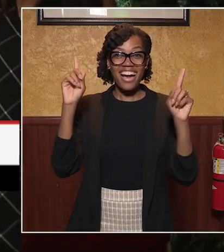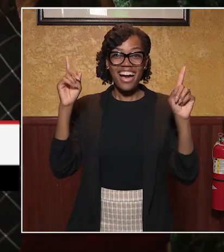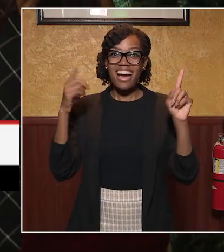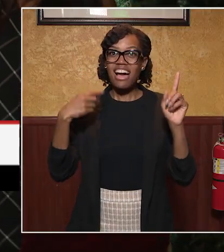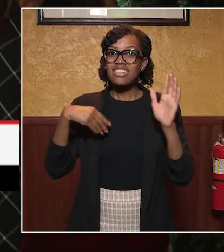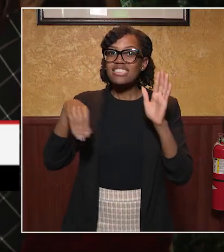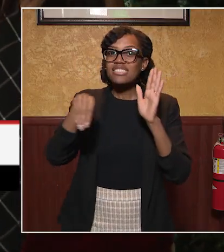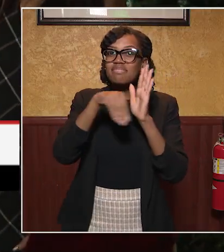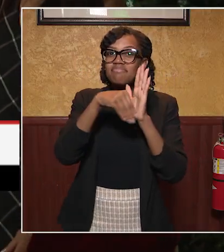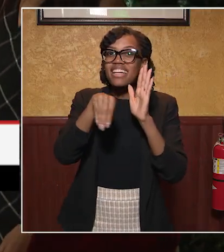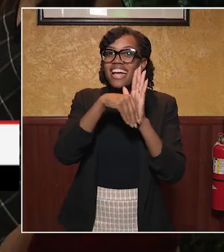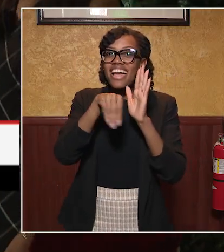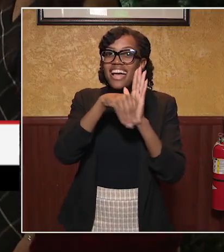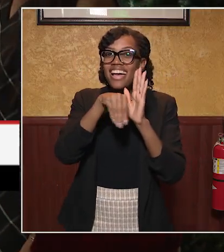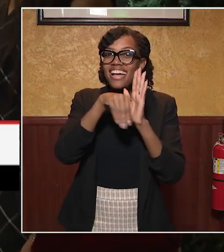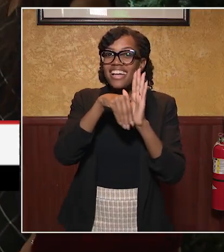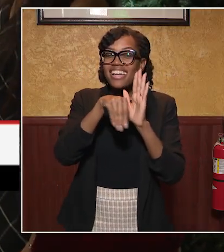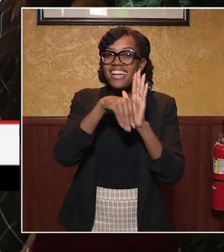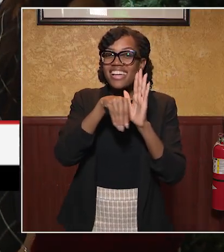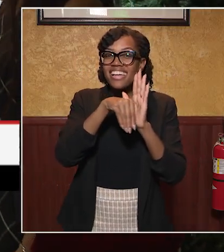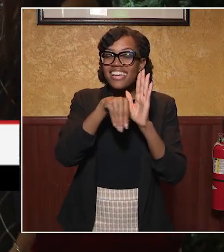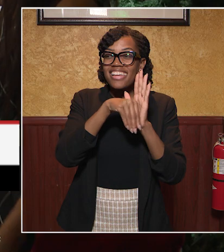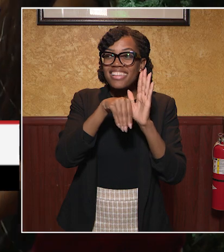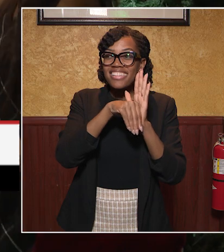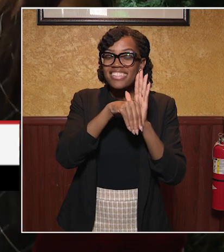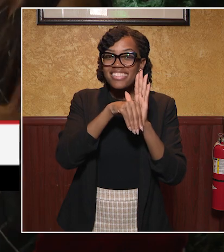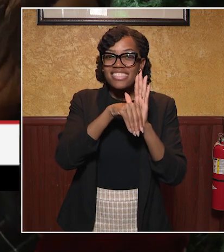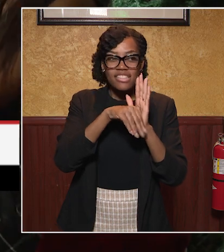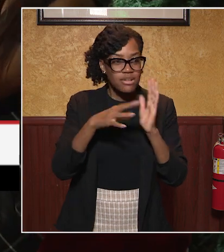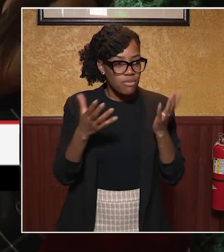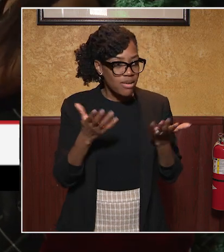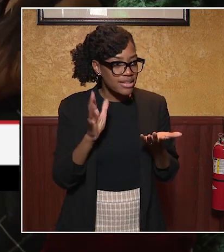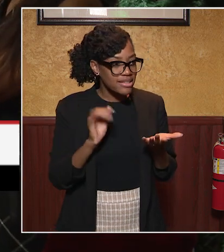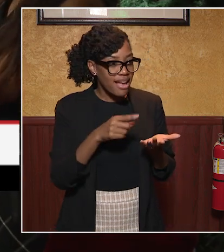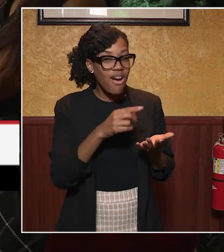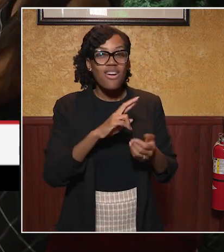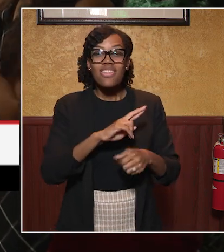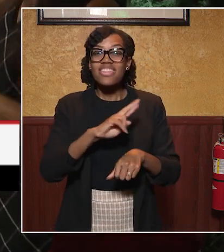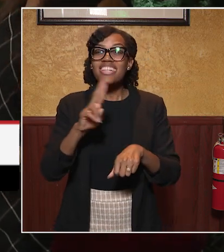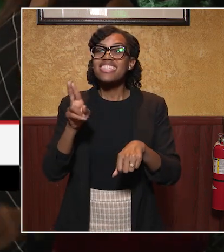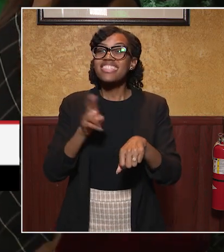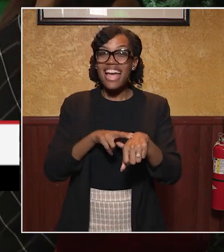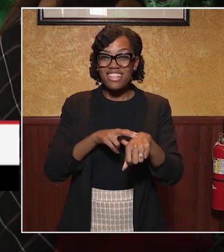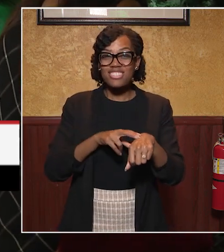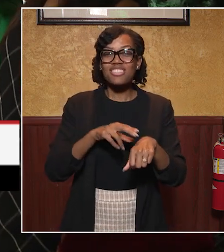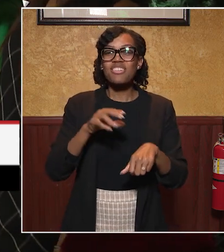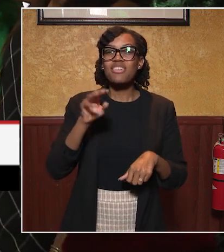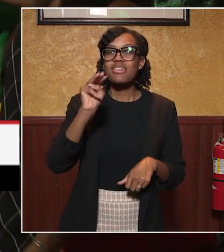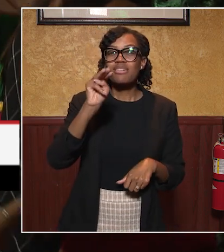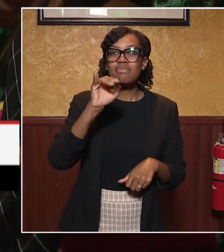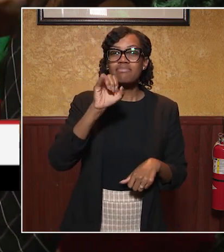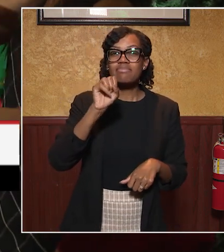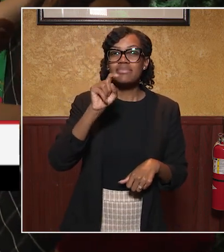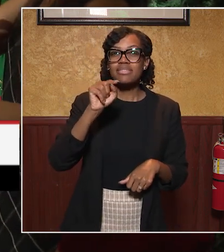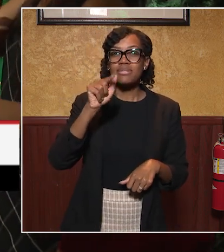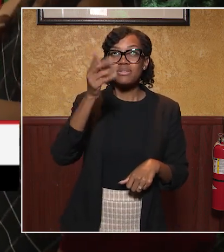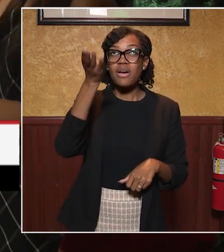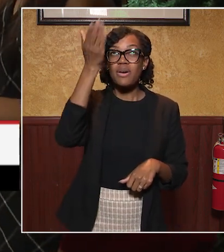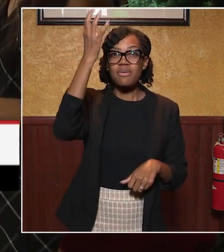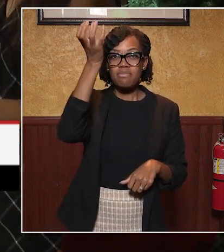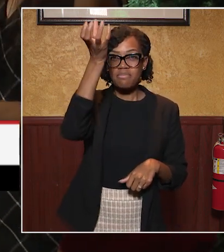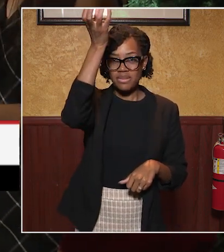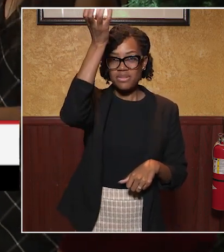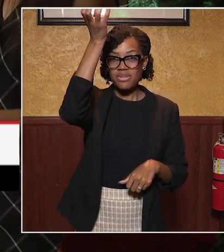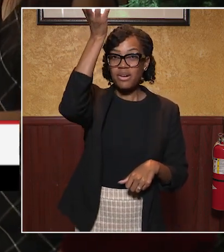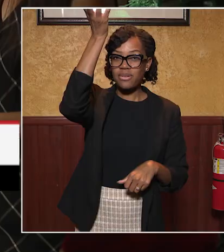Oh. What is that you say? It is the National Mistletoe. So, As you heard from Mayor